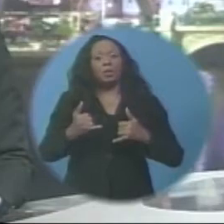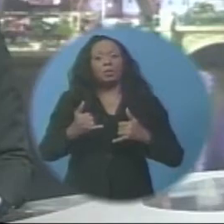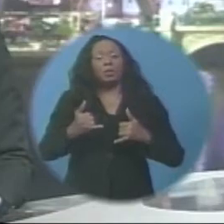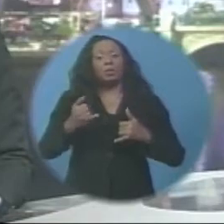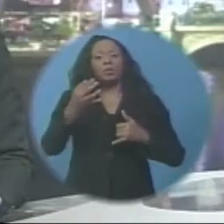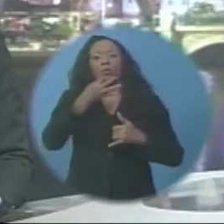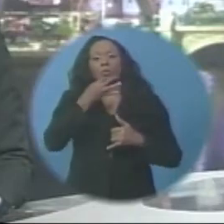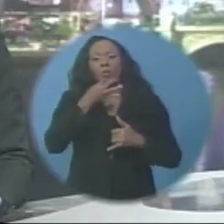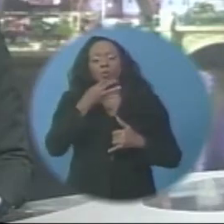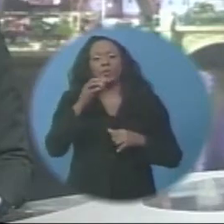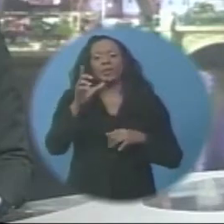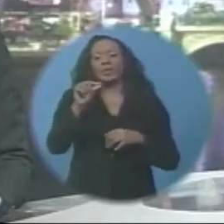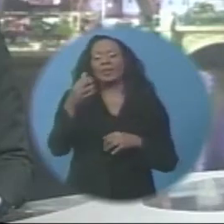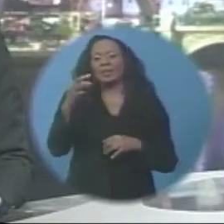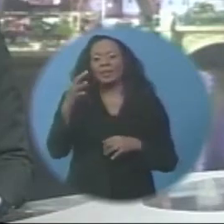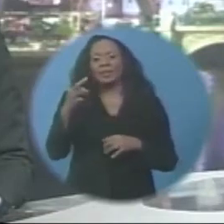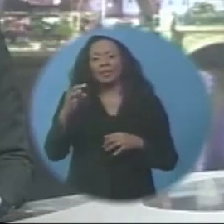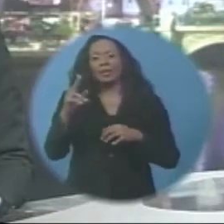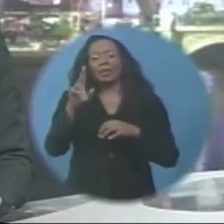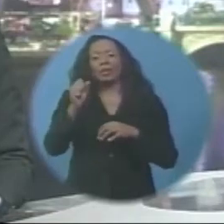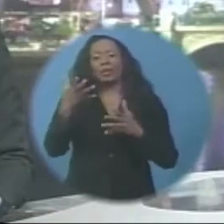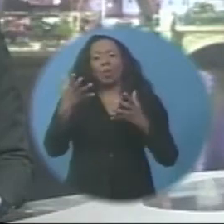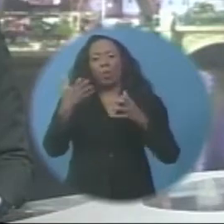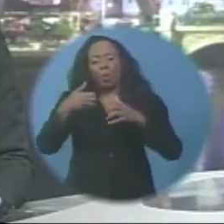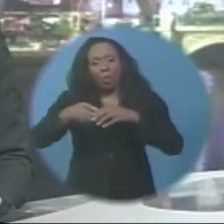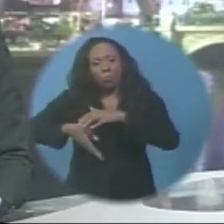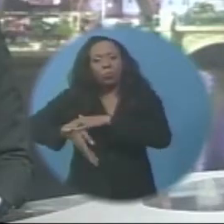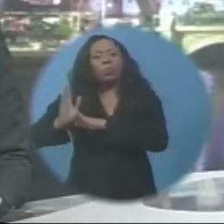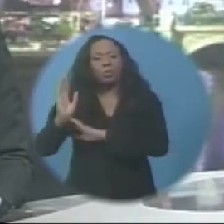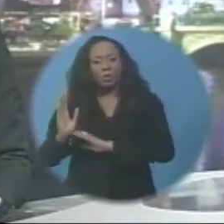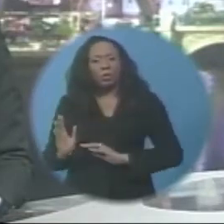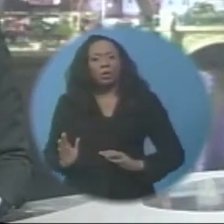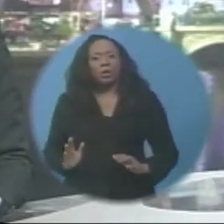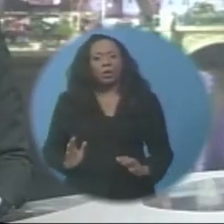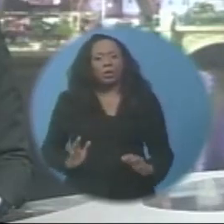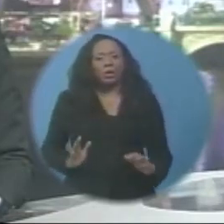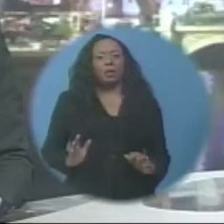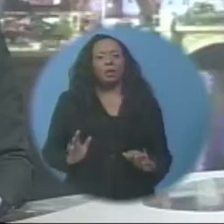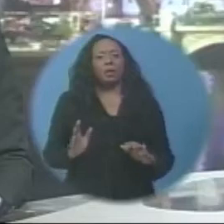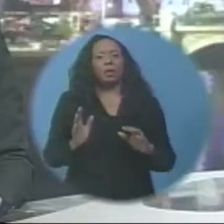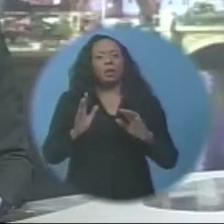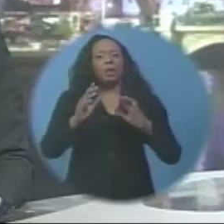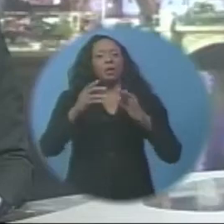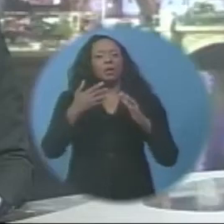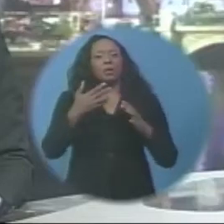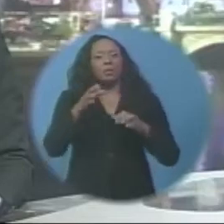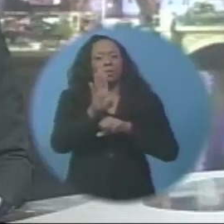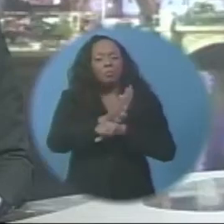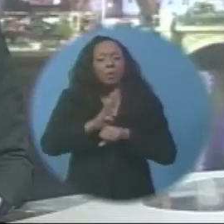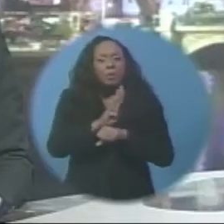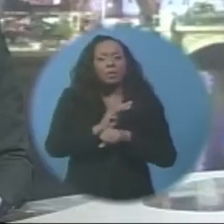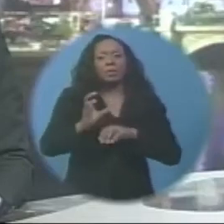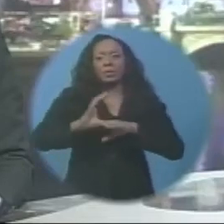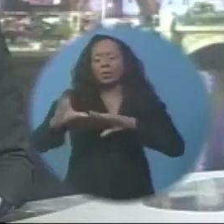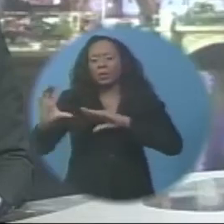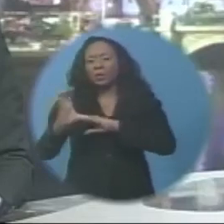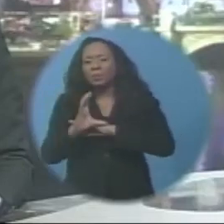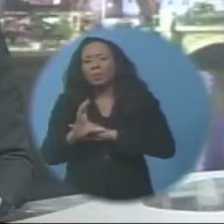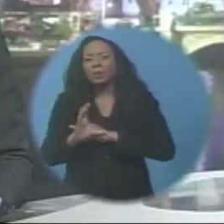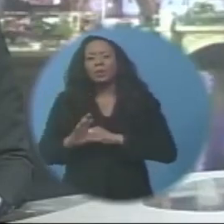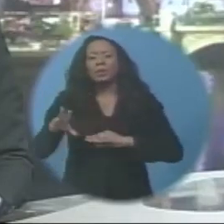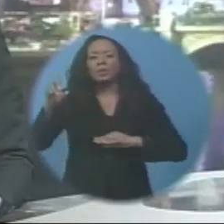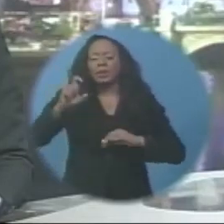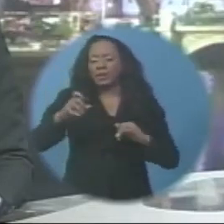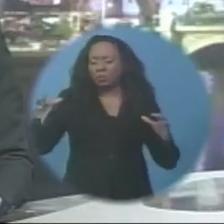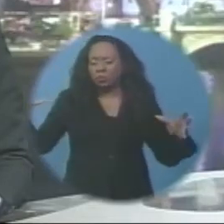build their lives in the U.S. and would be sent back to Haiti, which is still recovering from a number of disasters. He says Barbados and the region